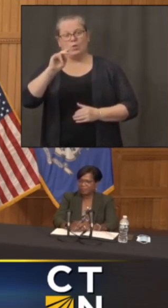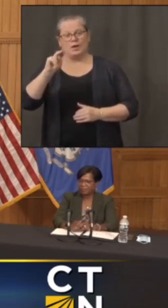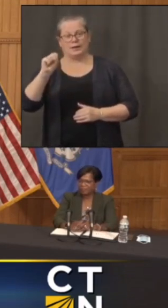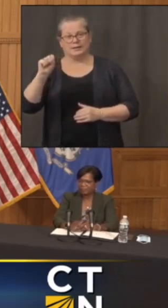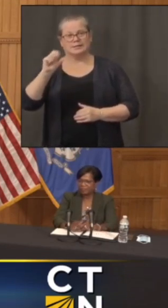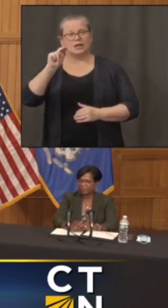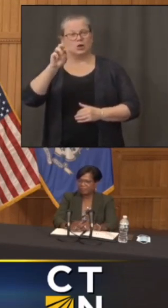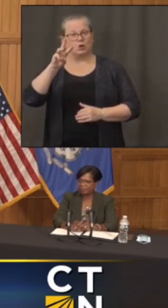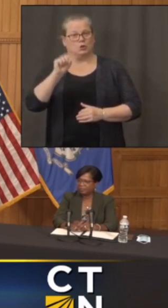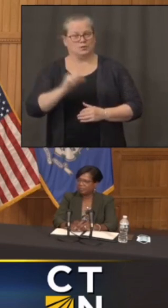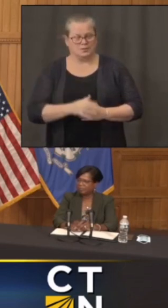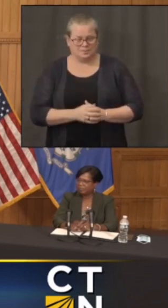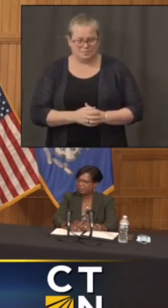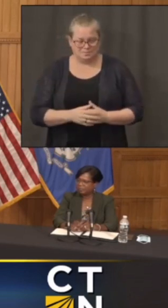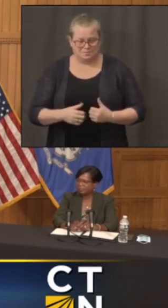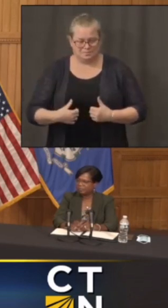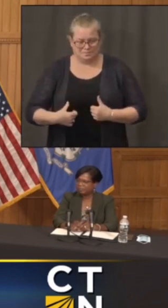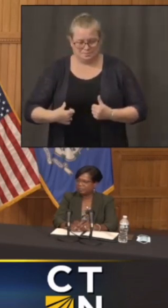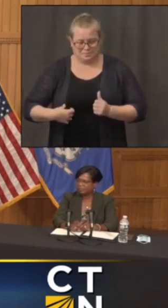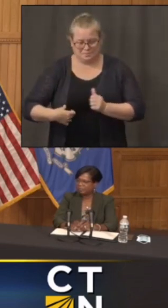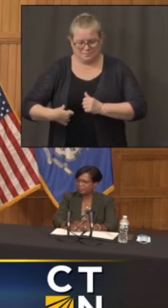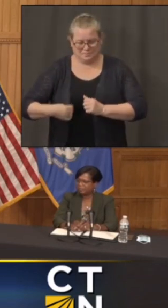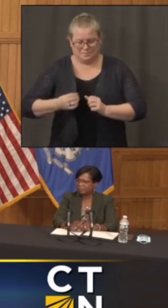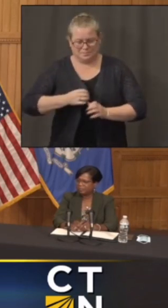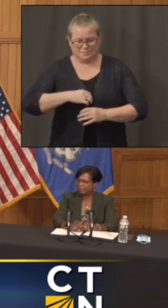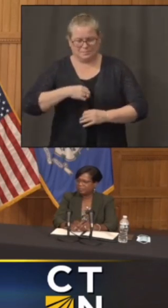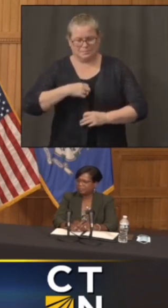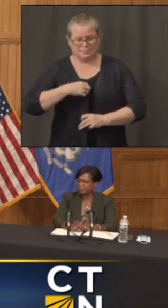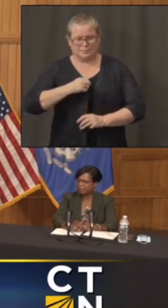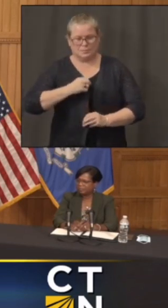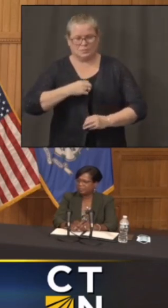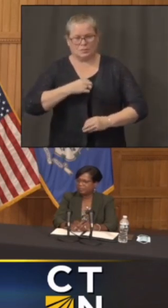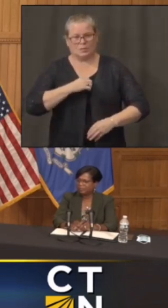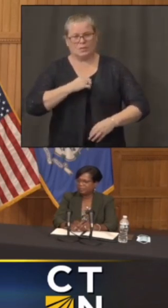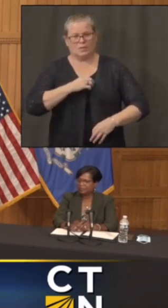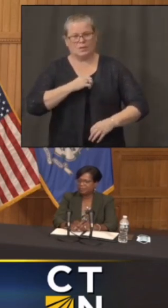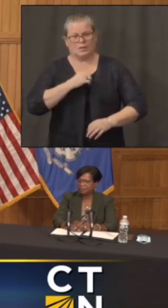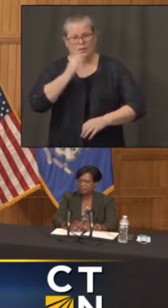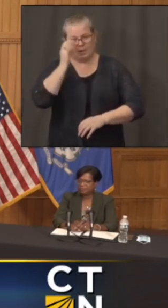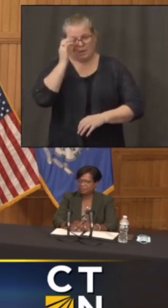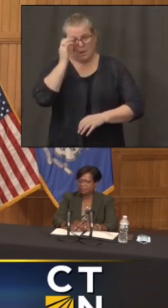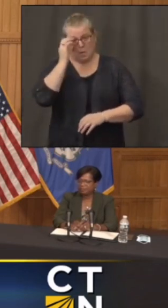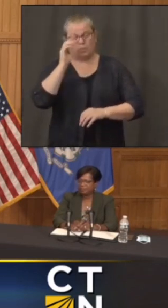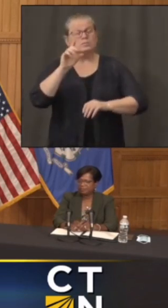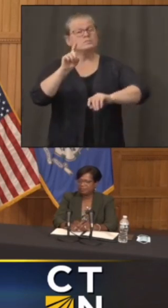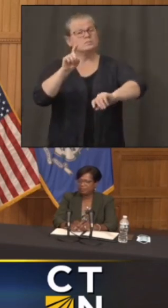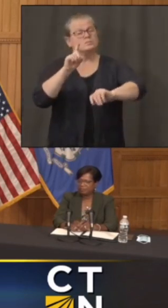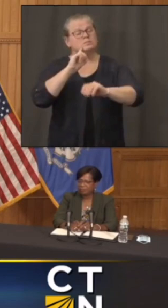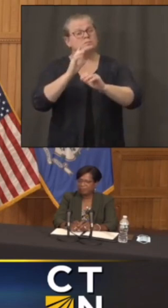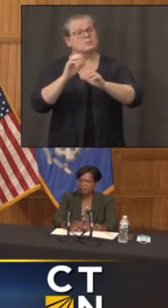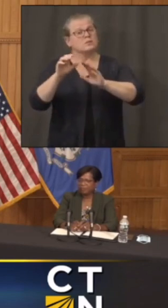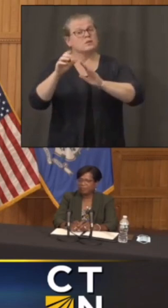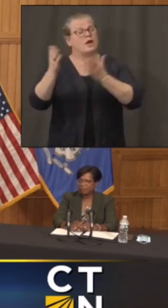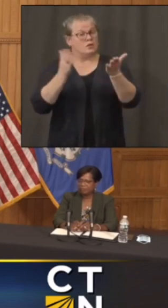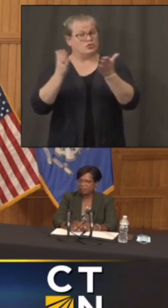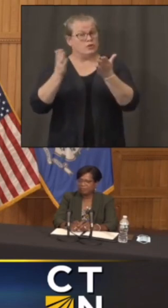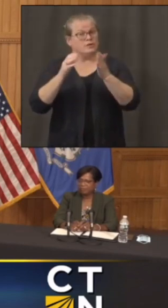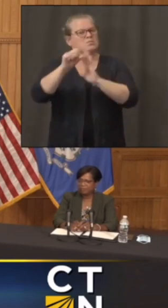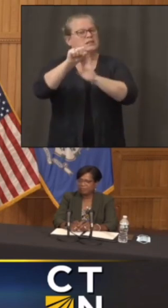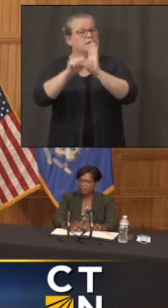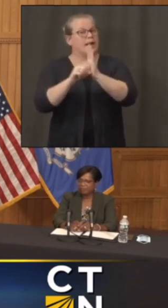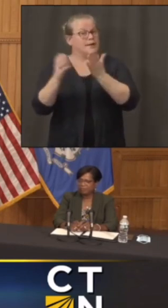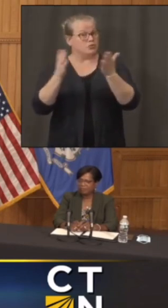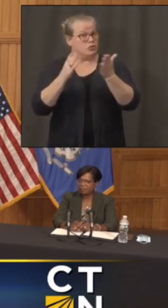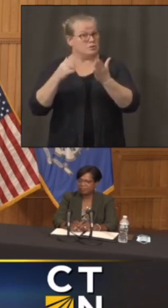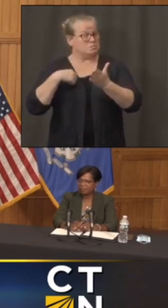With the services that you've listed, particularly those that are run by the state, have you seen any increase in